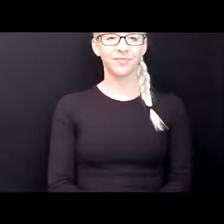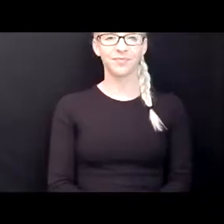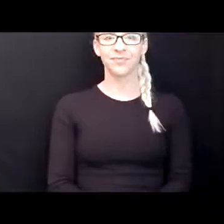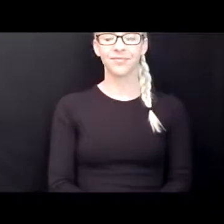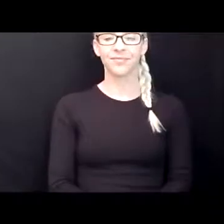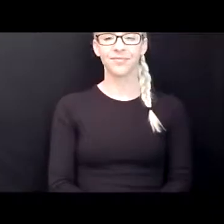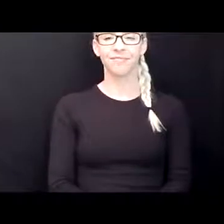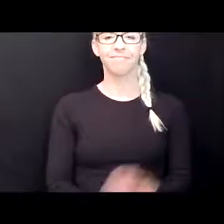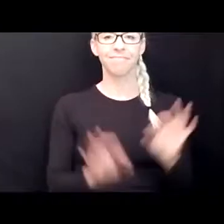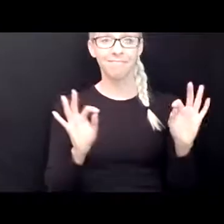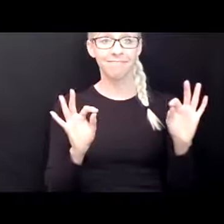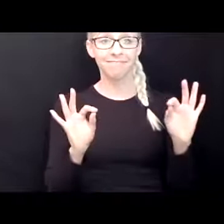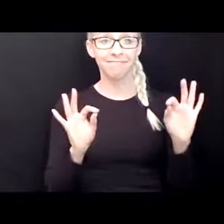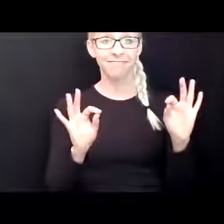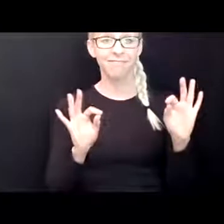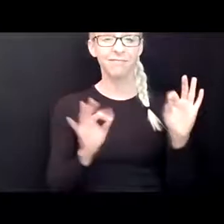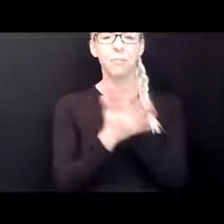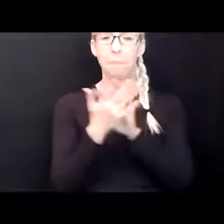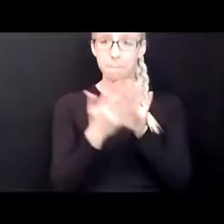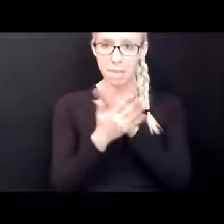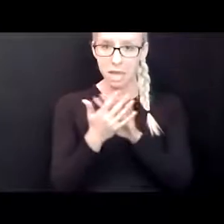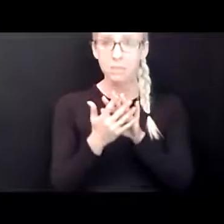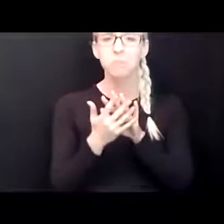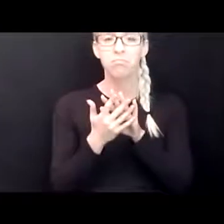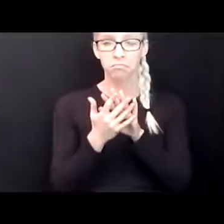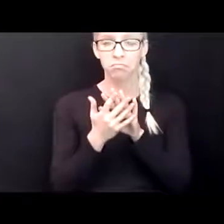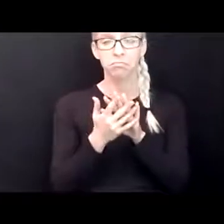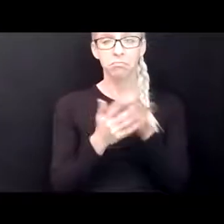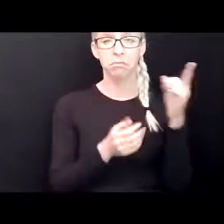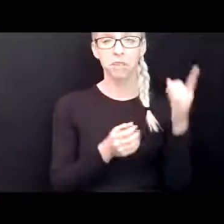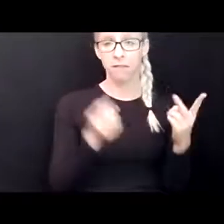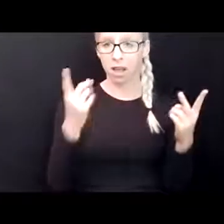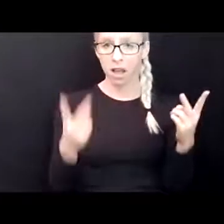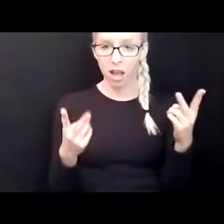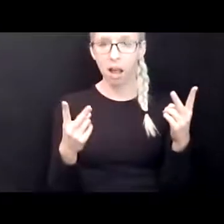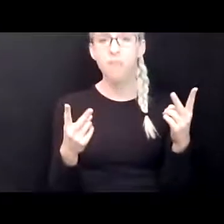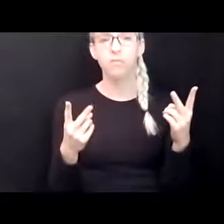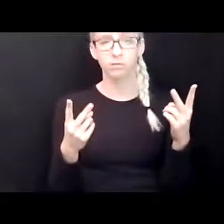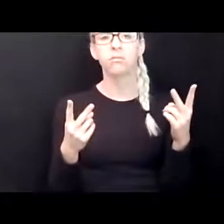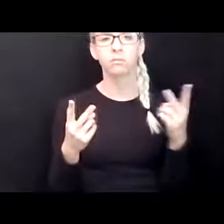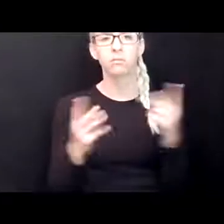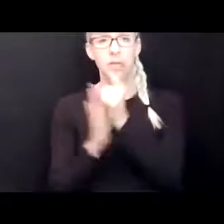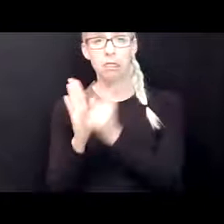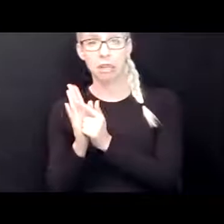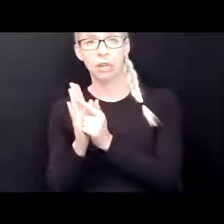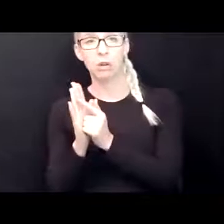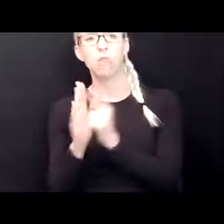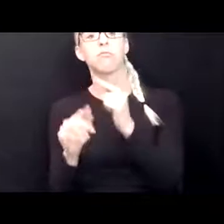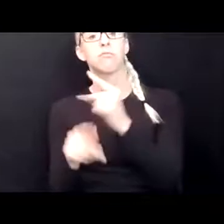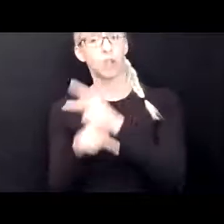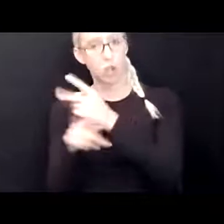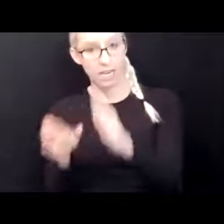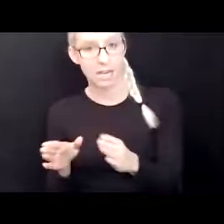Pretty good mix here. So, half or so are legal guardians and the other half are not. So